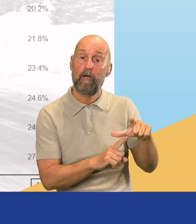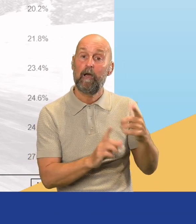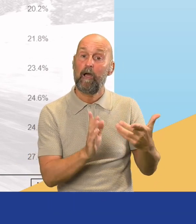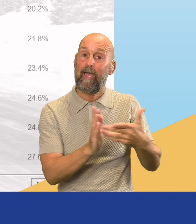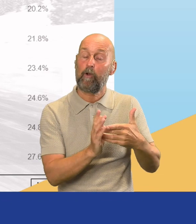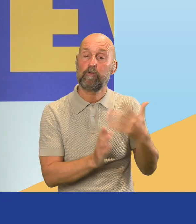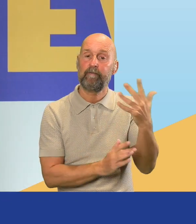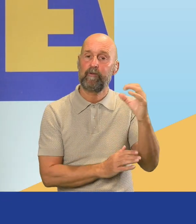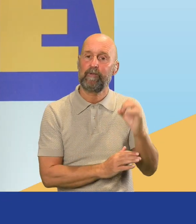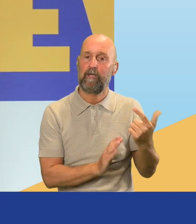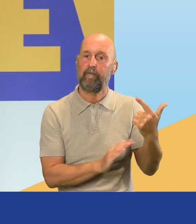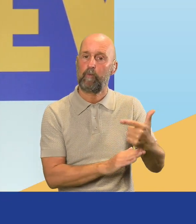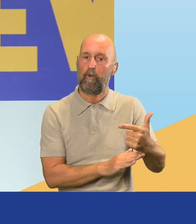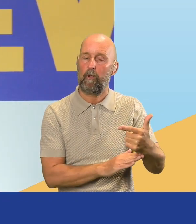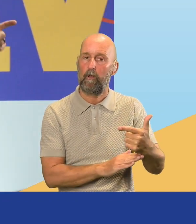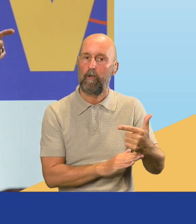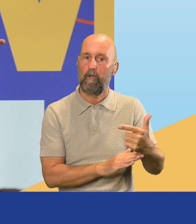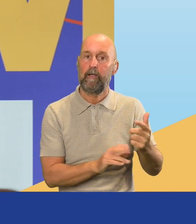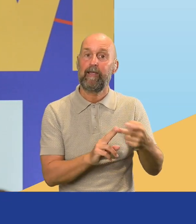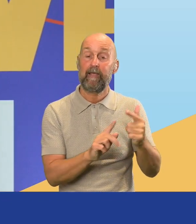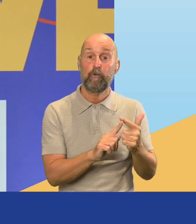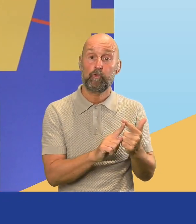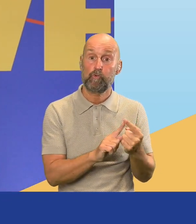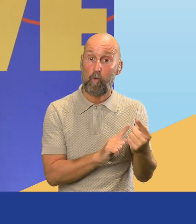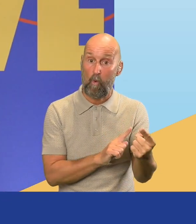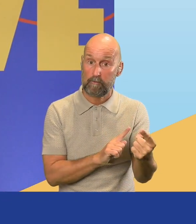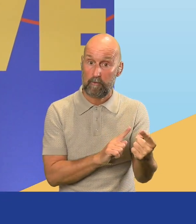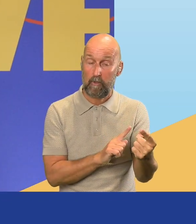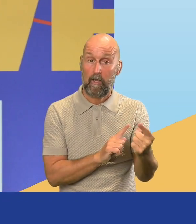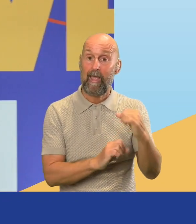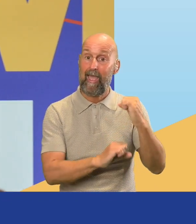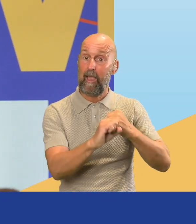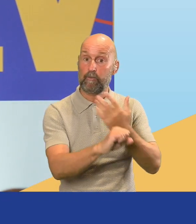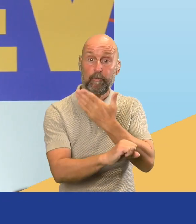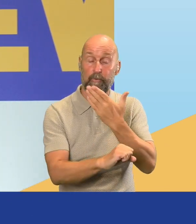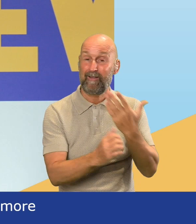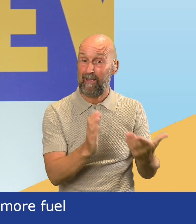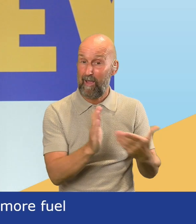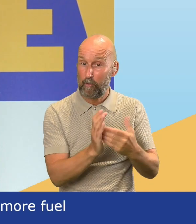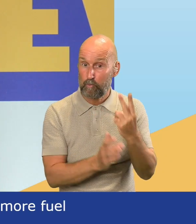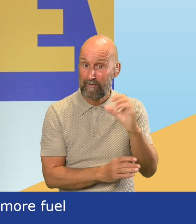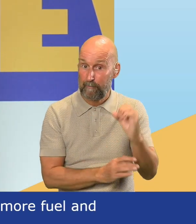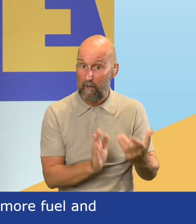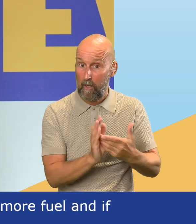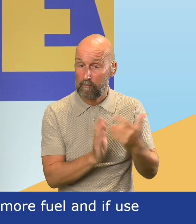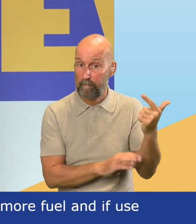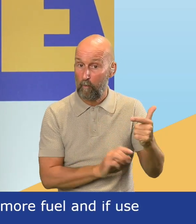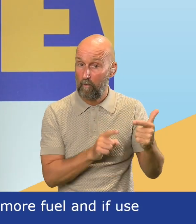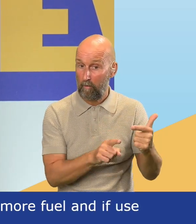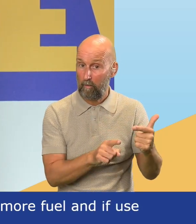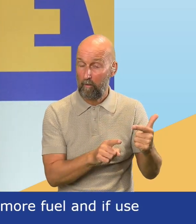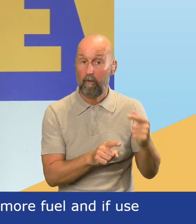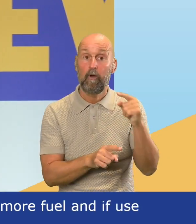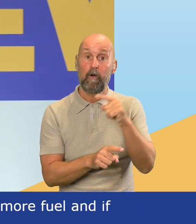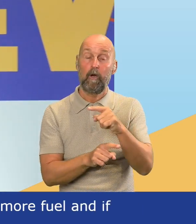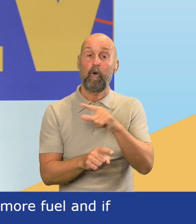15% more fuel. In fact, if it's using a short journey and the engine is not warm, it uses 20% more fuel. So actually what you see here